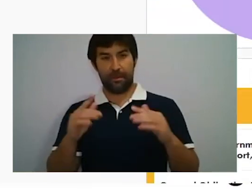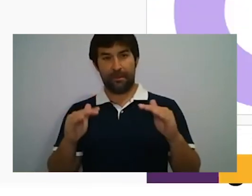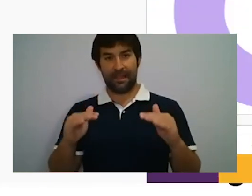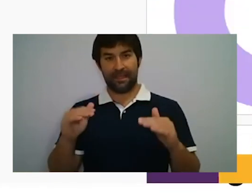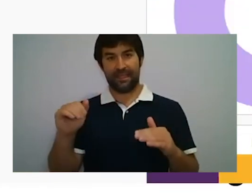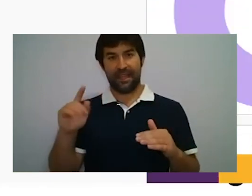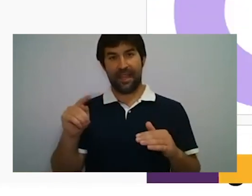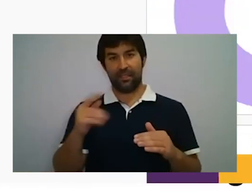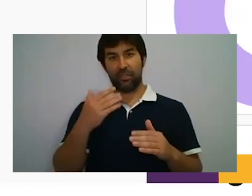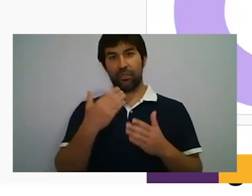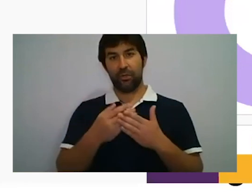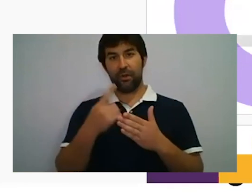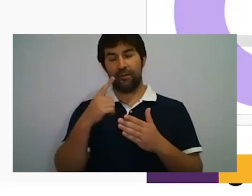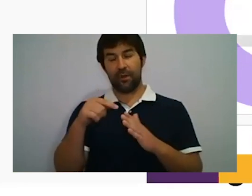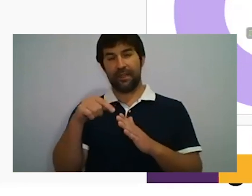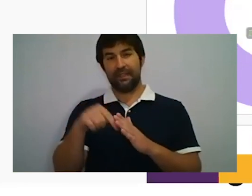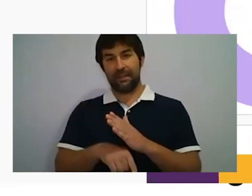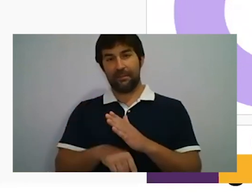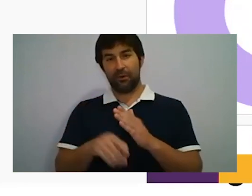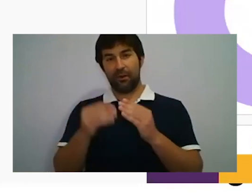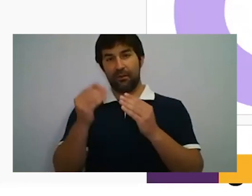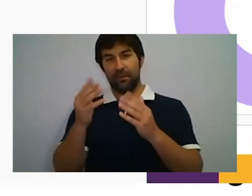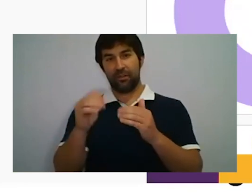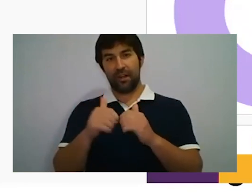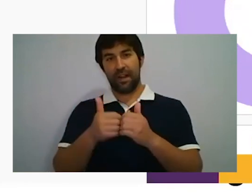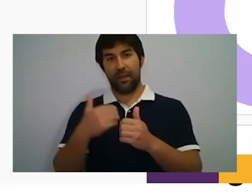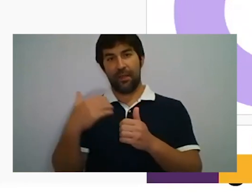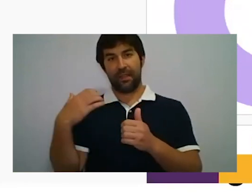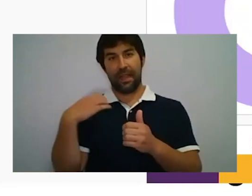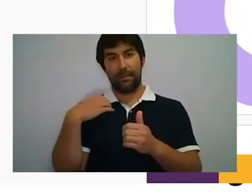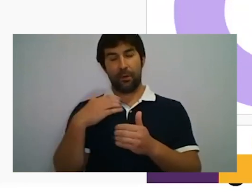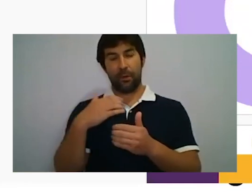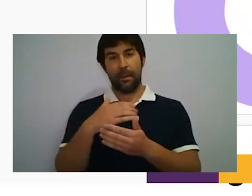this project, which was exclusively a connector between these two